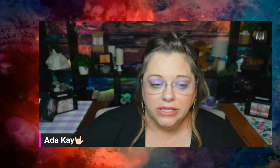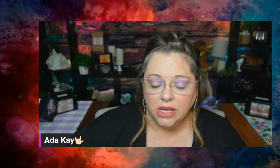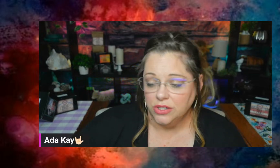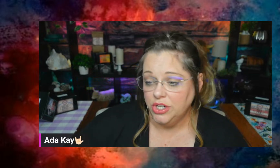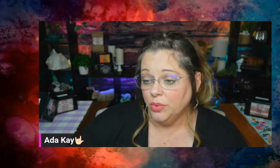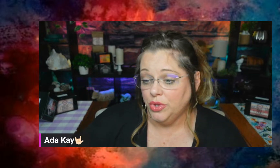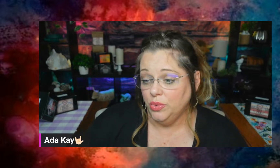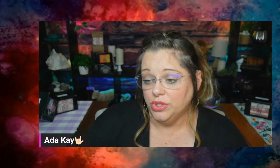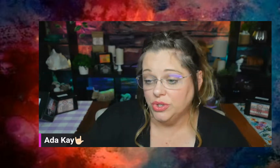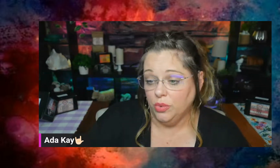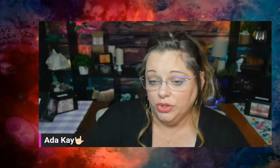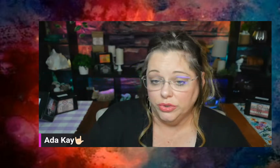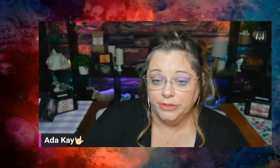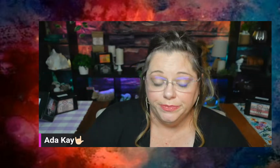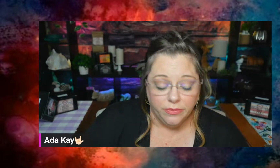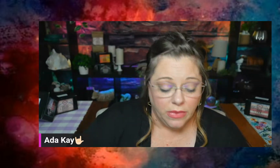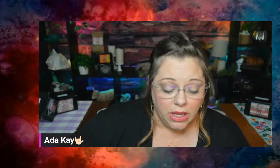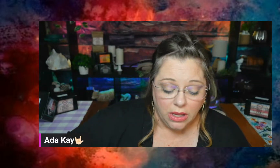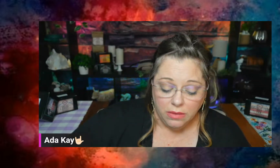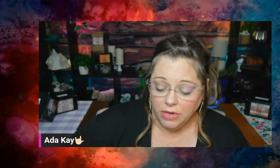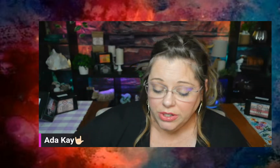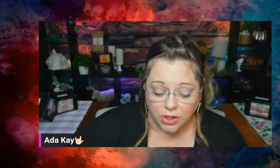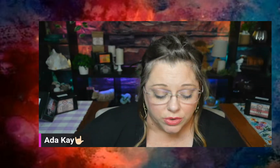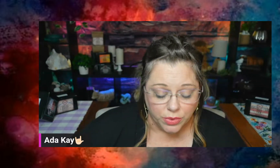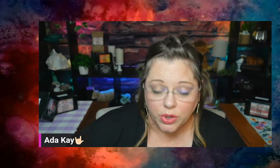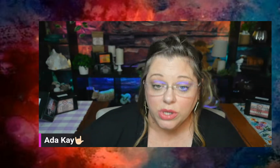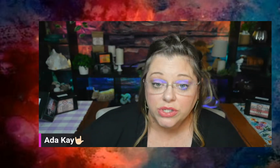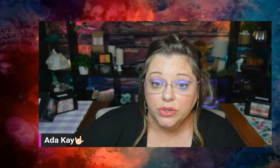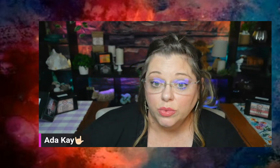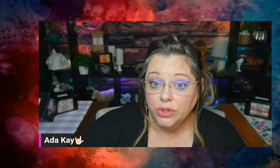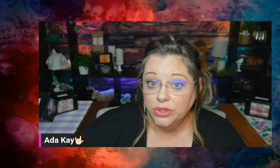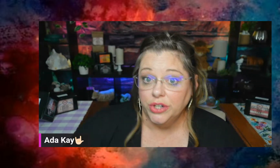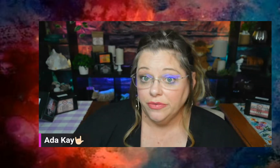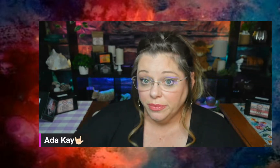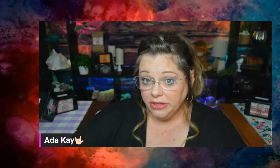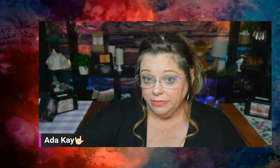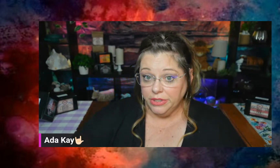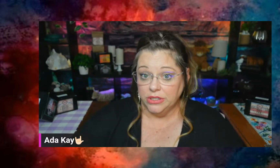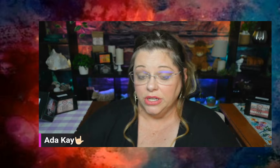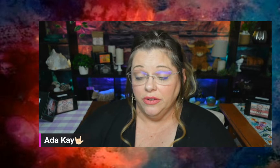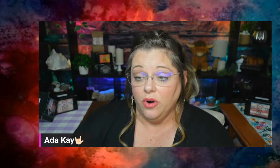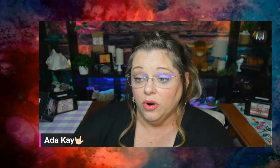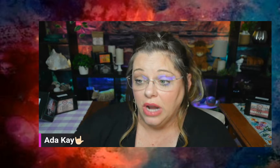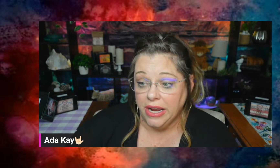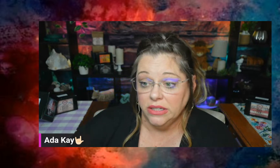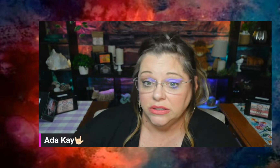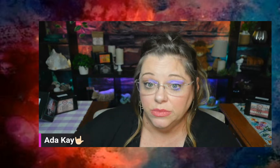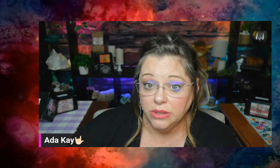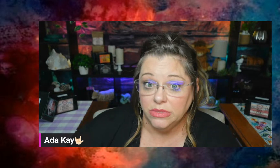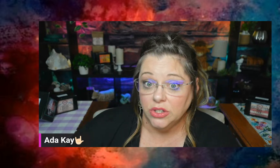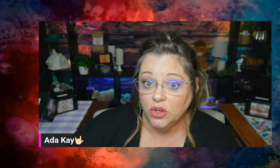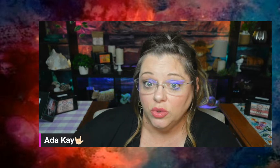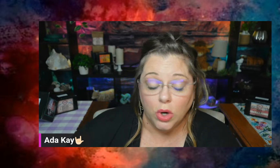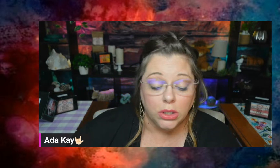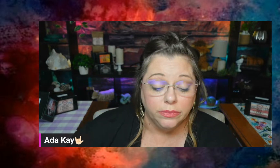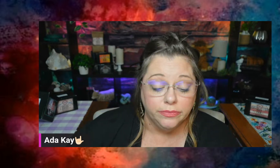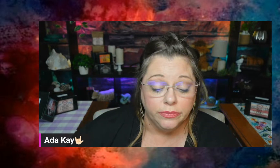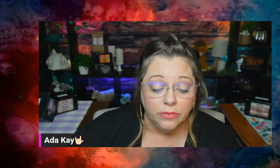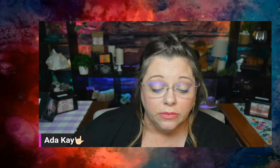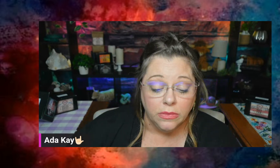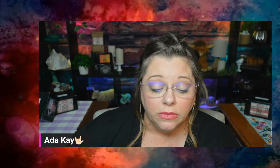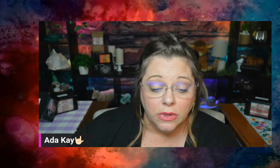Okay, guys, I'll share with you what's going on. My doctor requested a wheelchair for me because I have RA and sometimes it's hard to